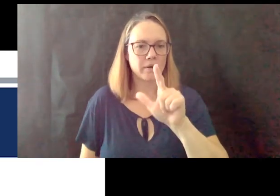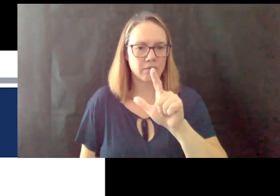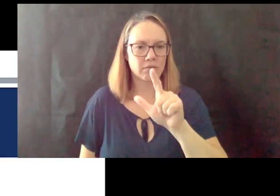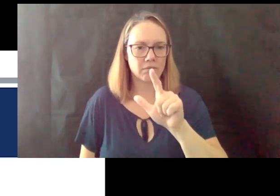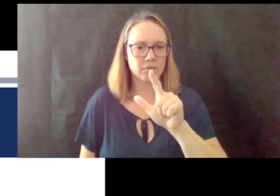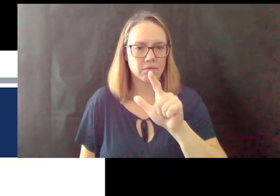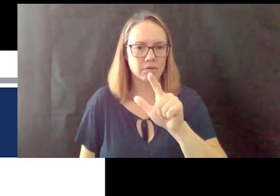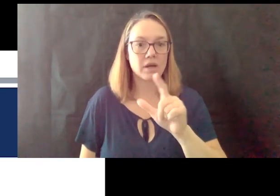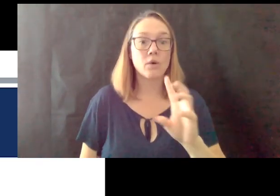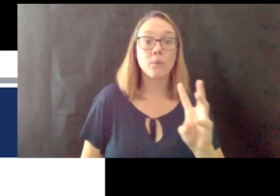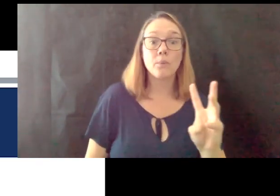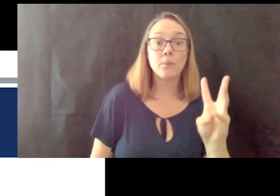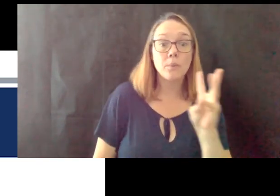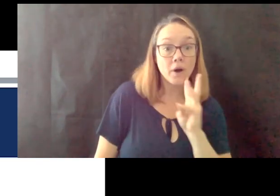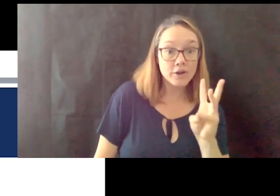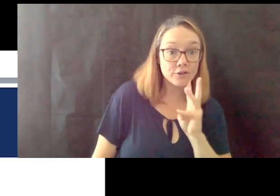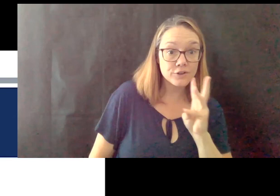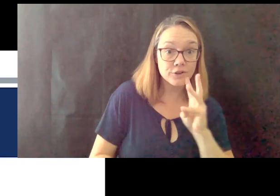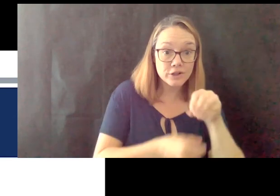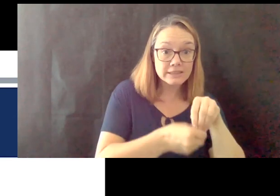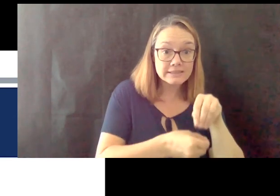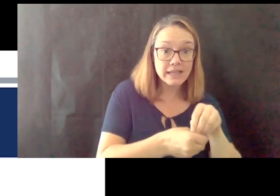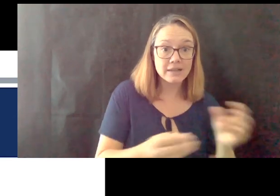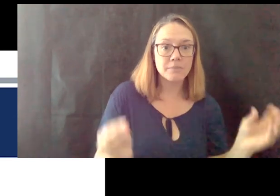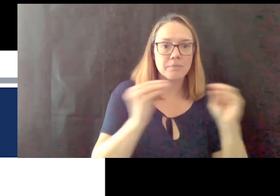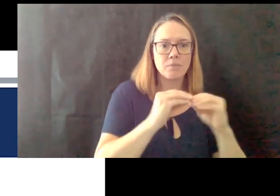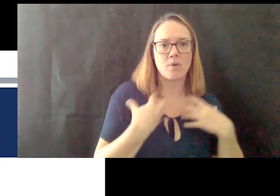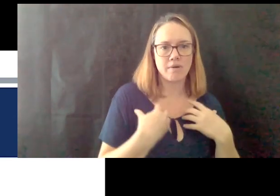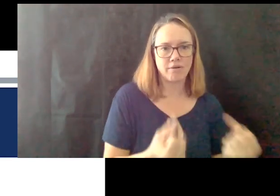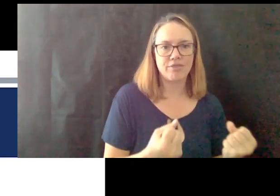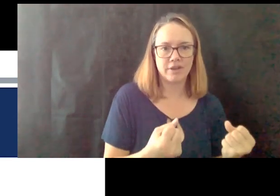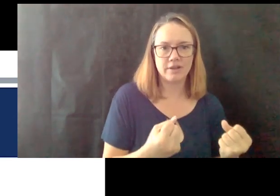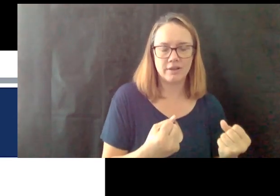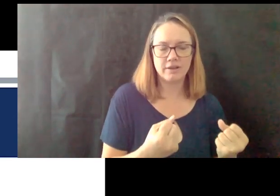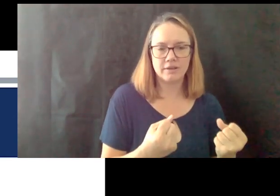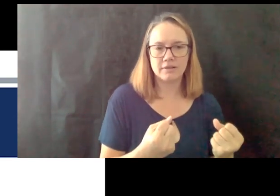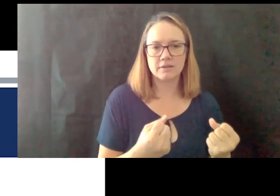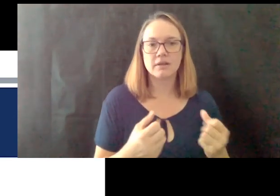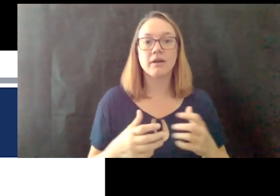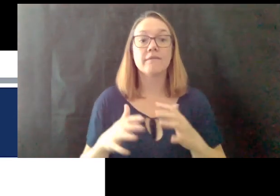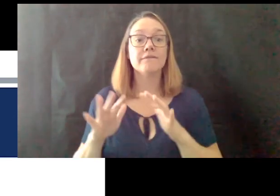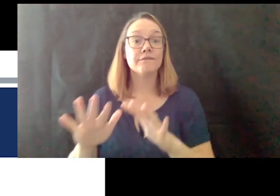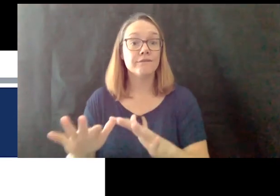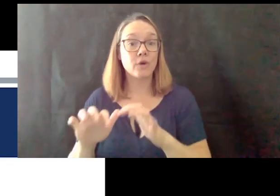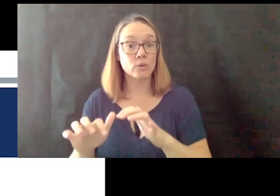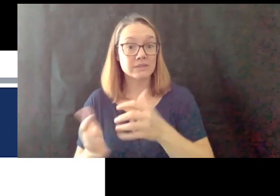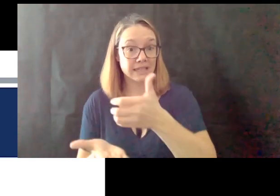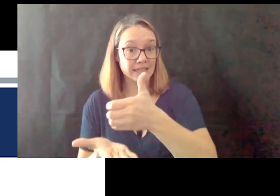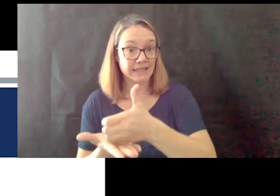packaged in oil. So foods that are packaged in water can actually be healthier in that regard.